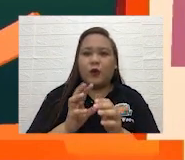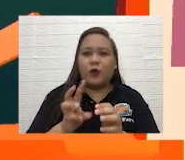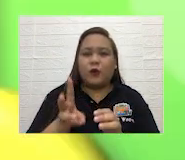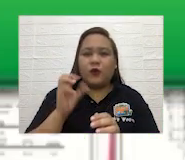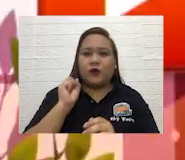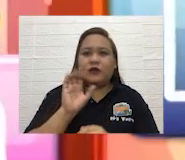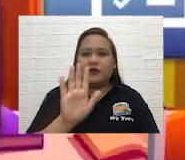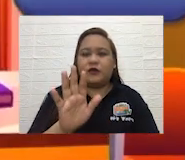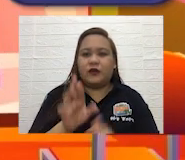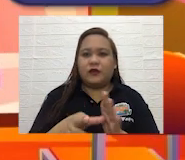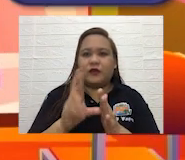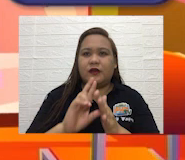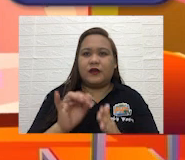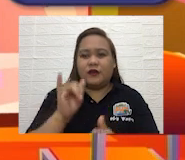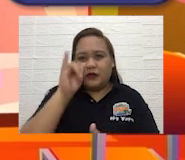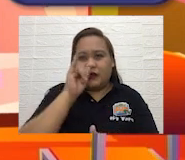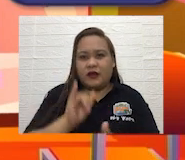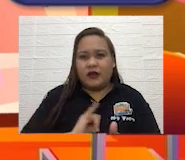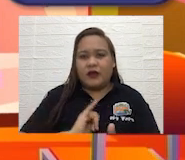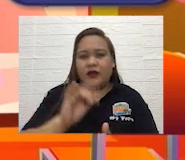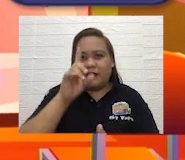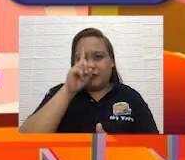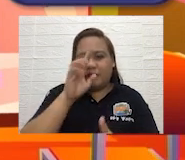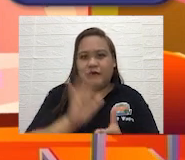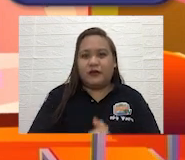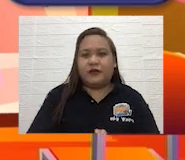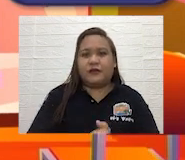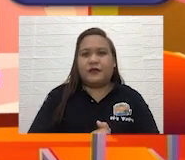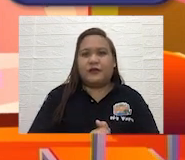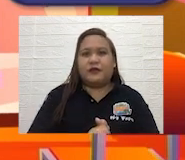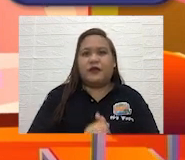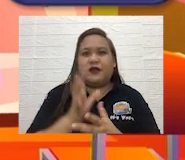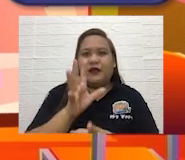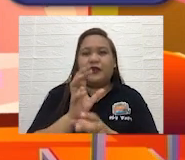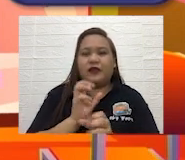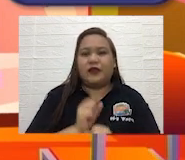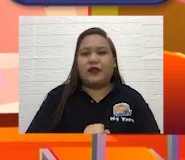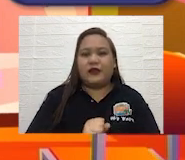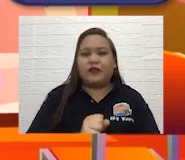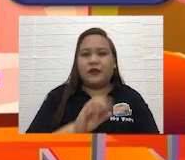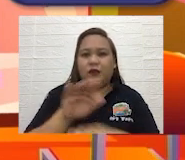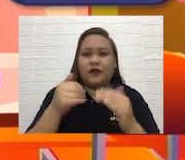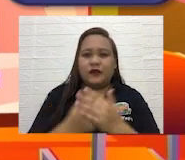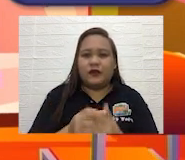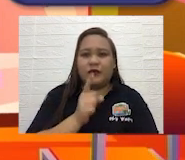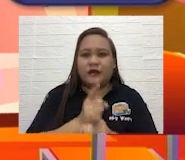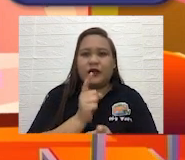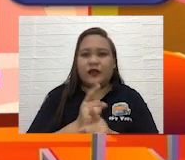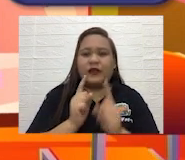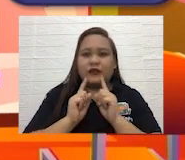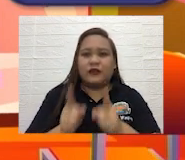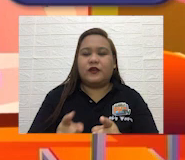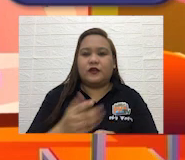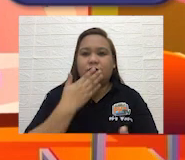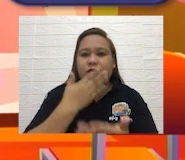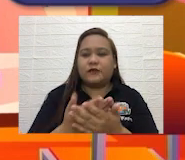How was your review? I believe you got them all correctly. Good job, Fernandino